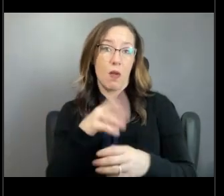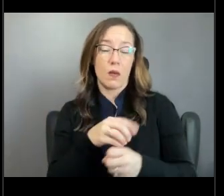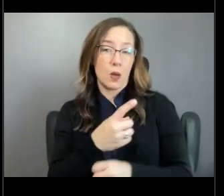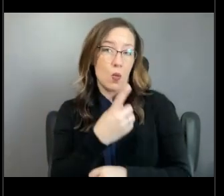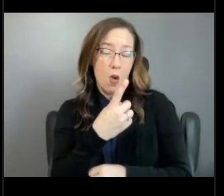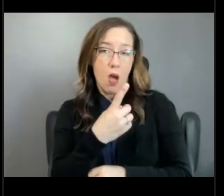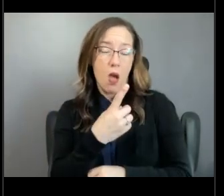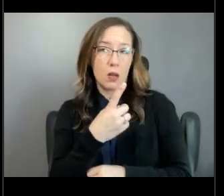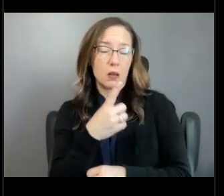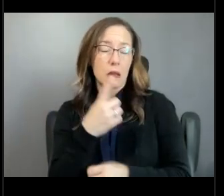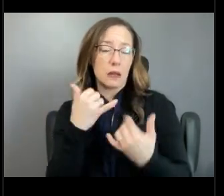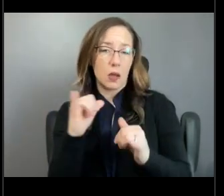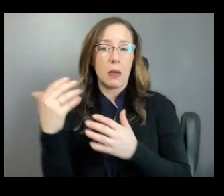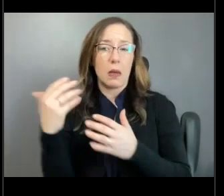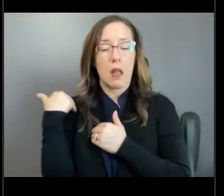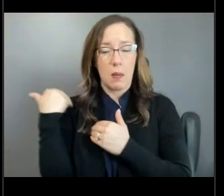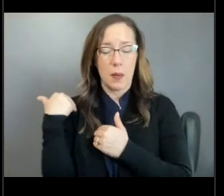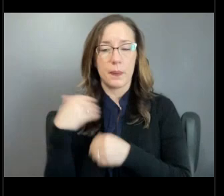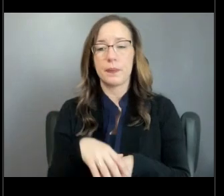Architects,